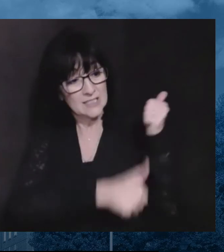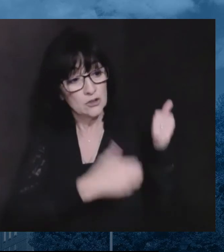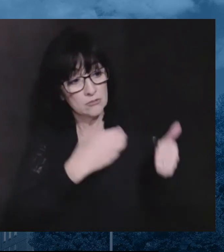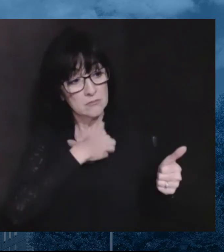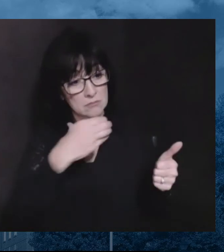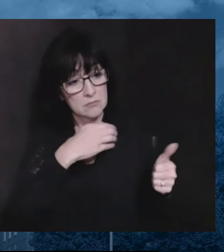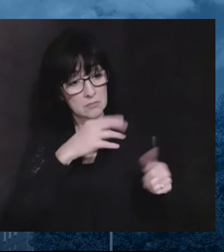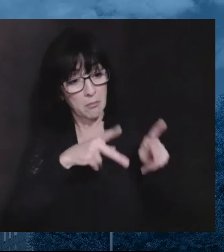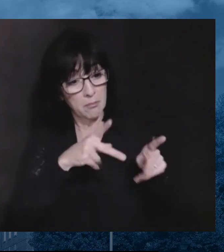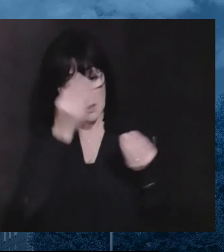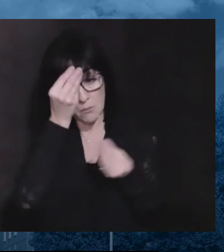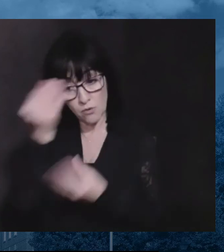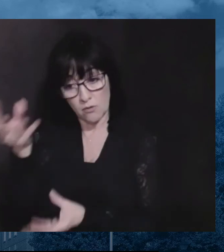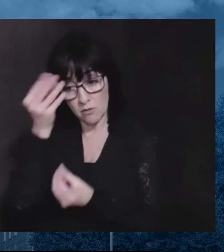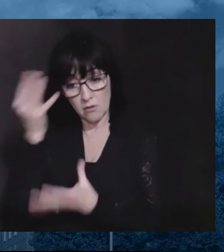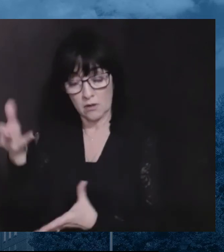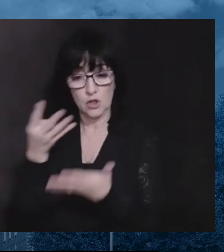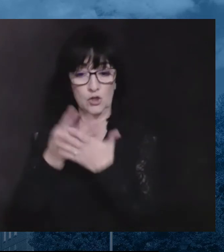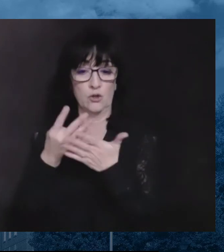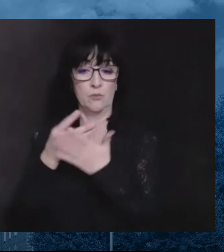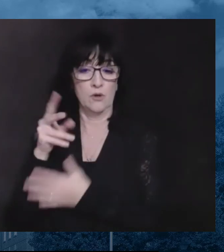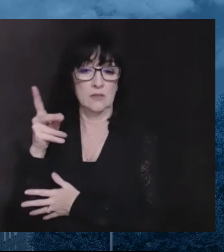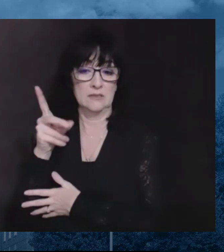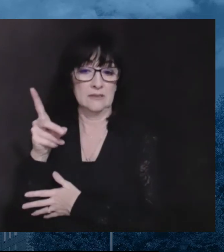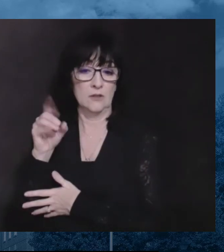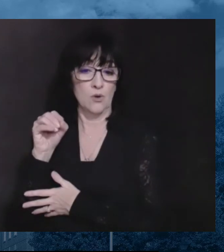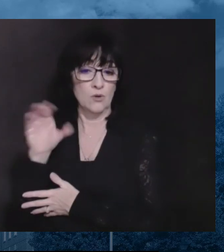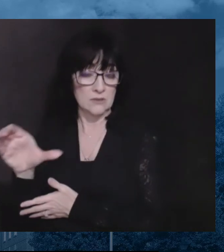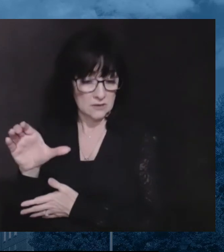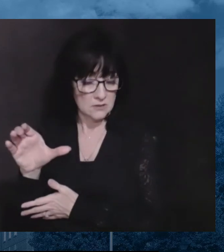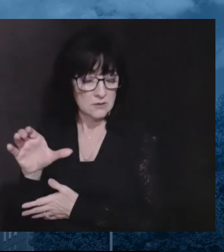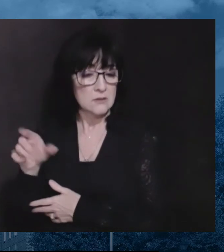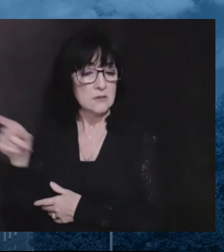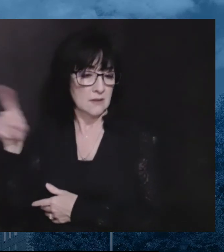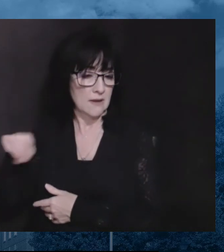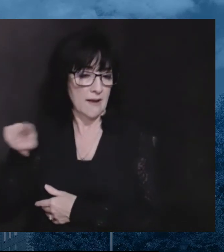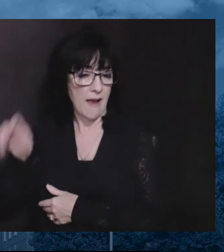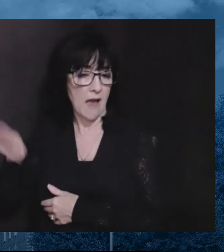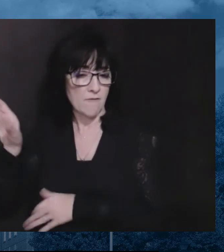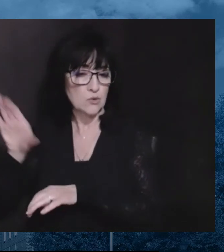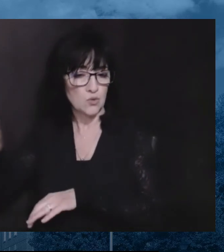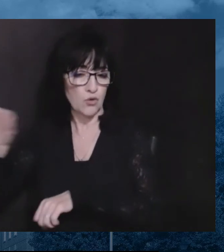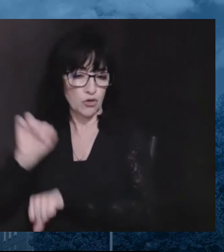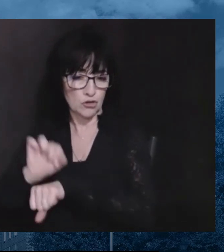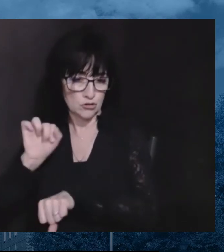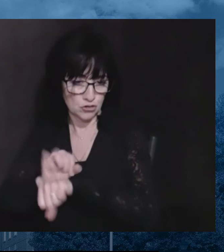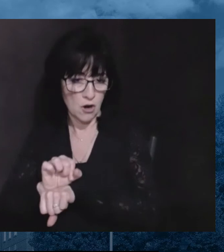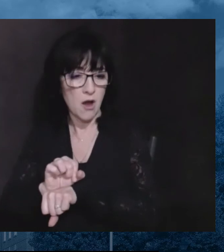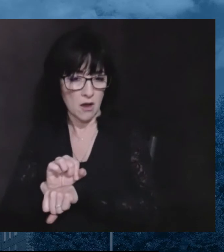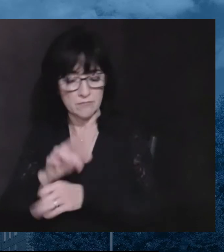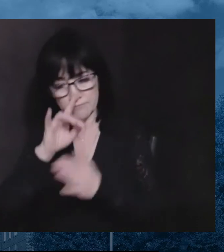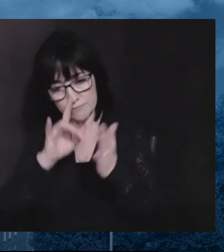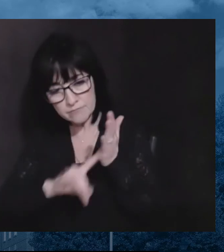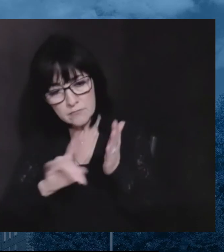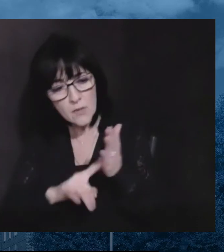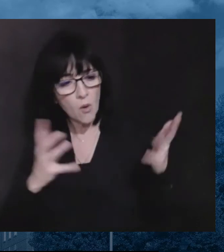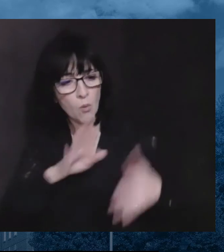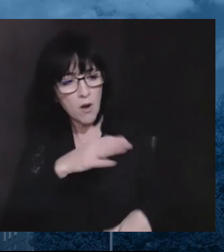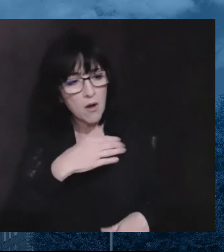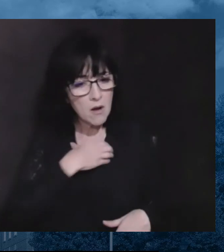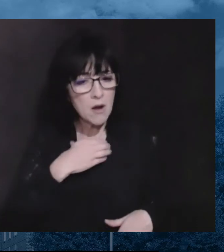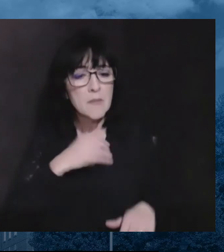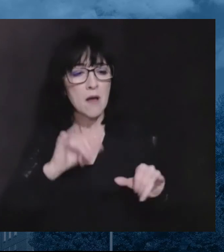I know that they've been doing a really good job under very difficult and challenging